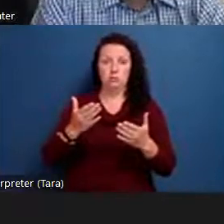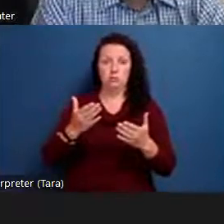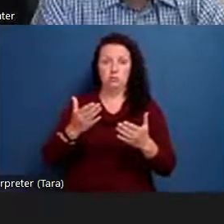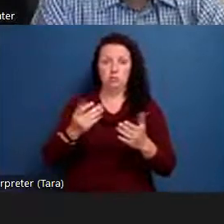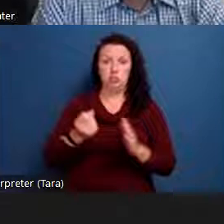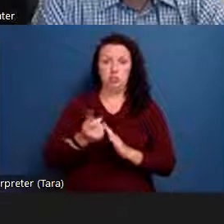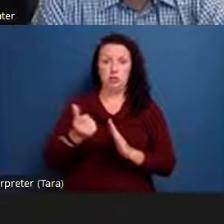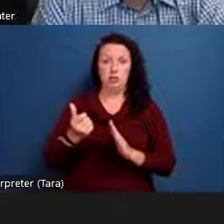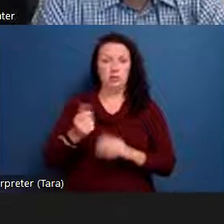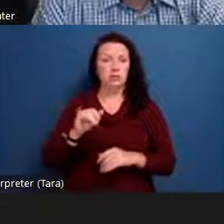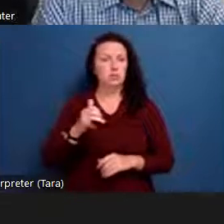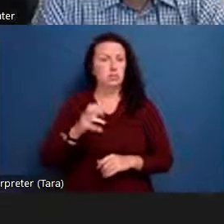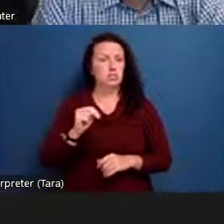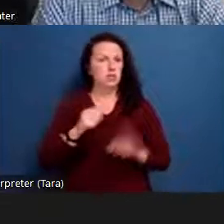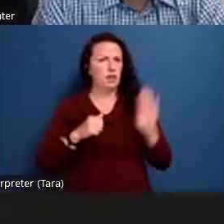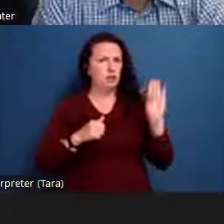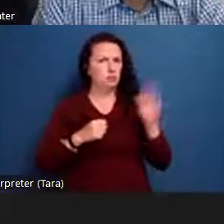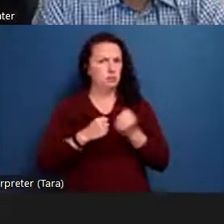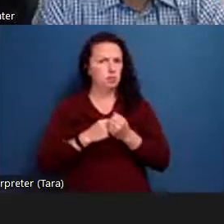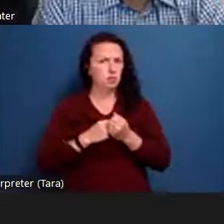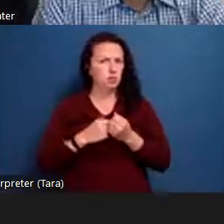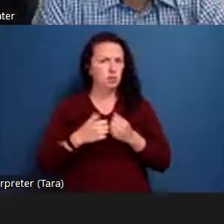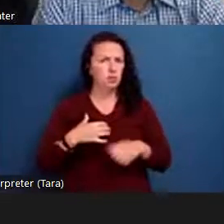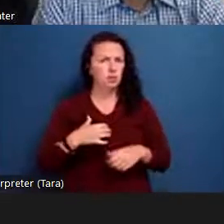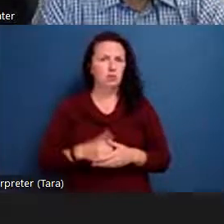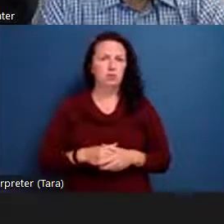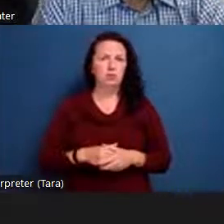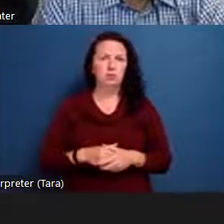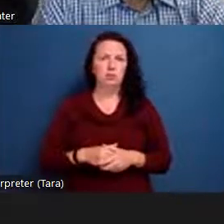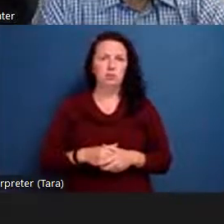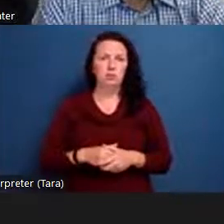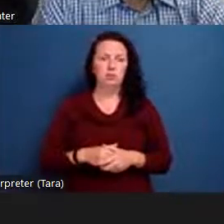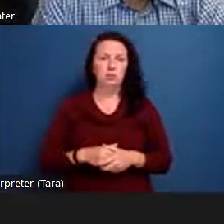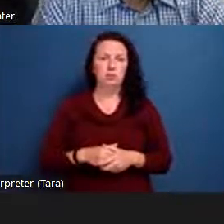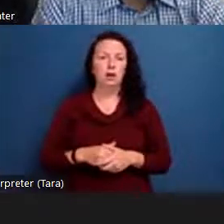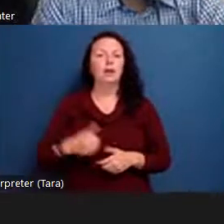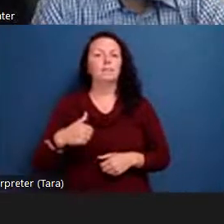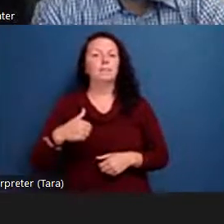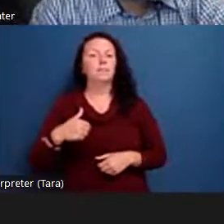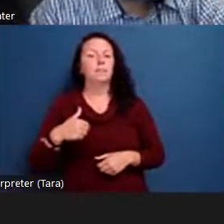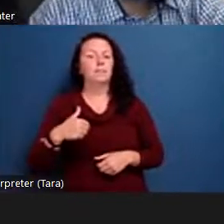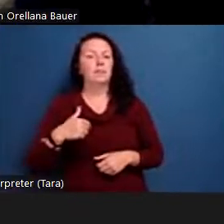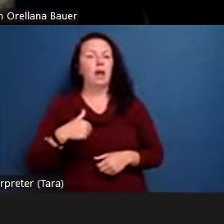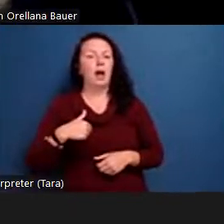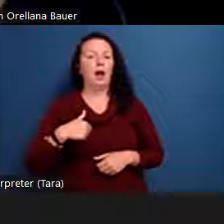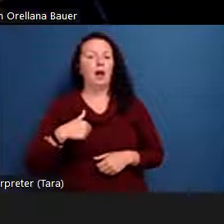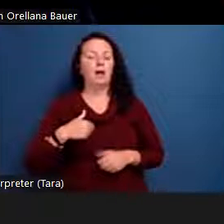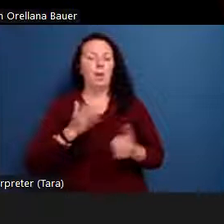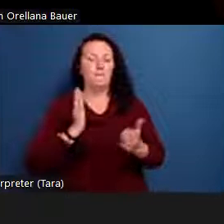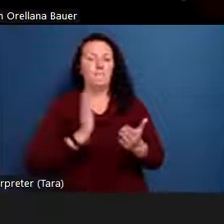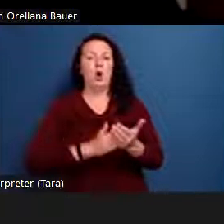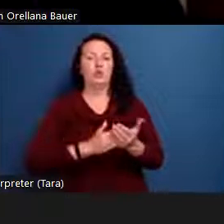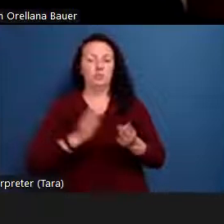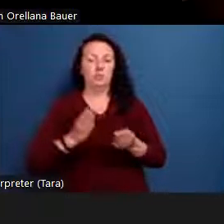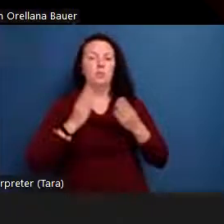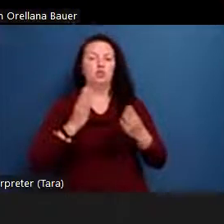Is your hand up, Jason, for that? I would oppose the motion to strike. Thank you. So based off